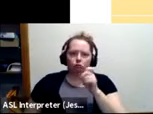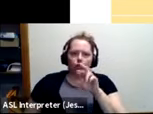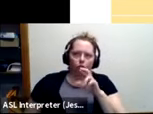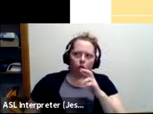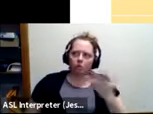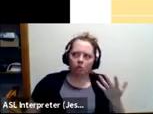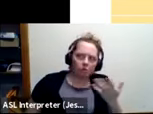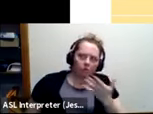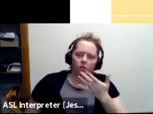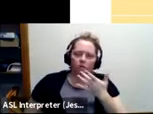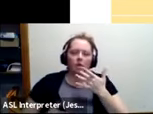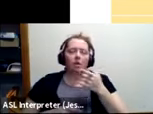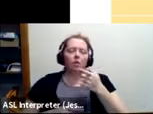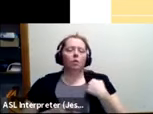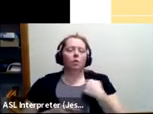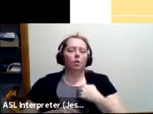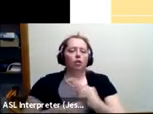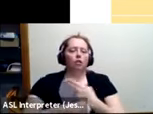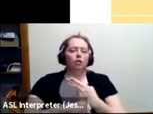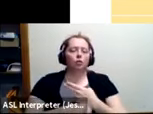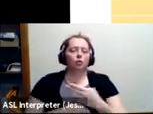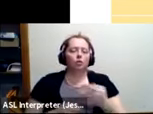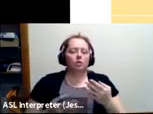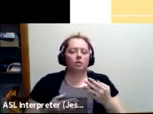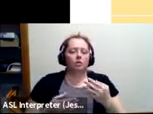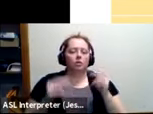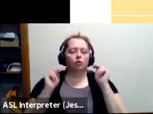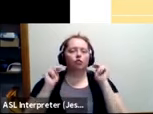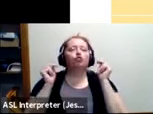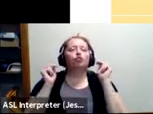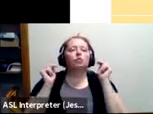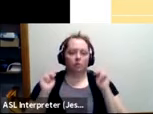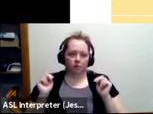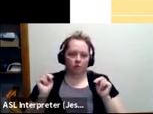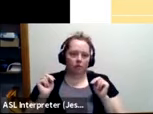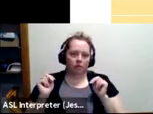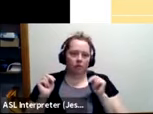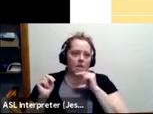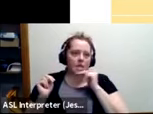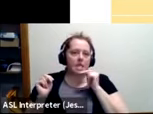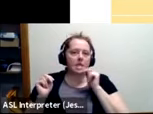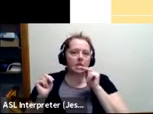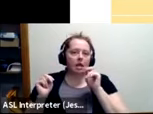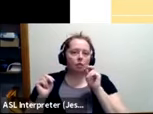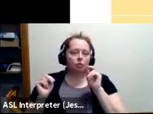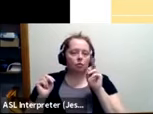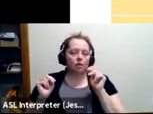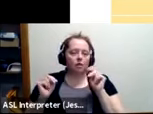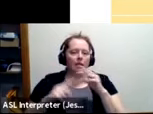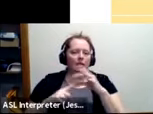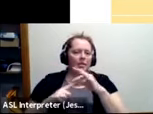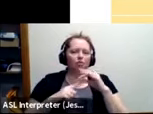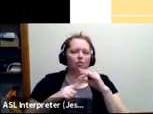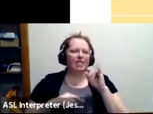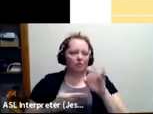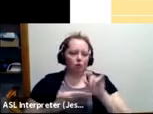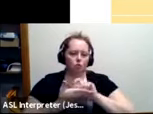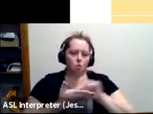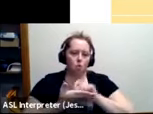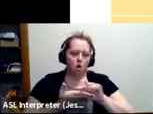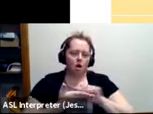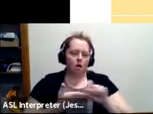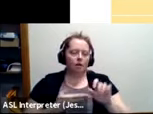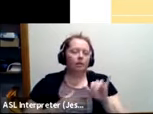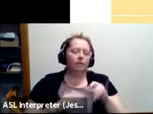nouns. I just met this person on the street, especially in writing. You know, giving the example, when you get a letter